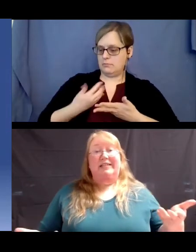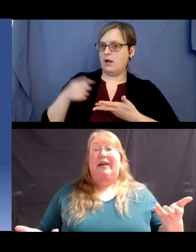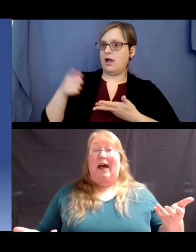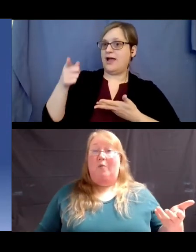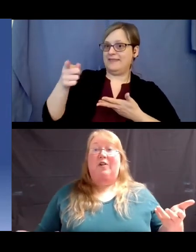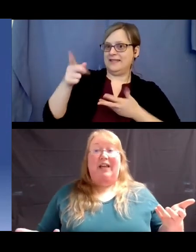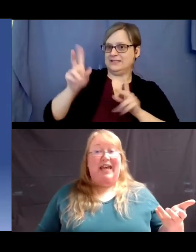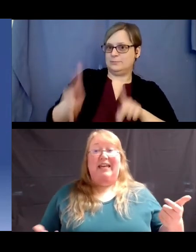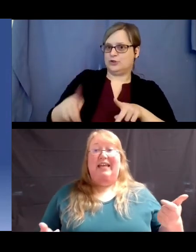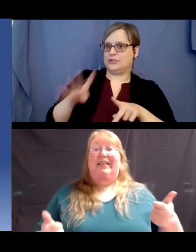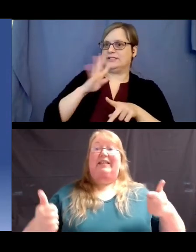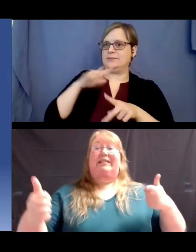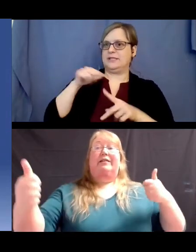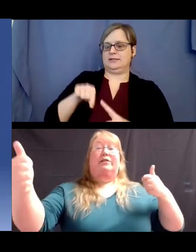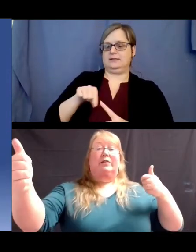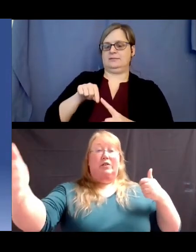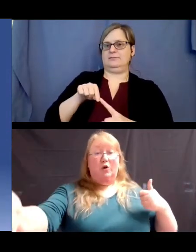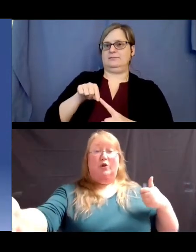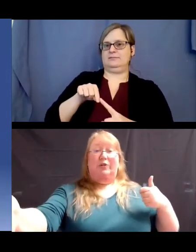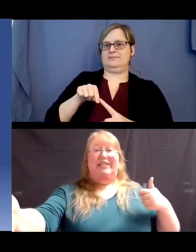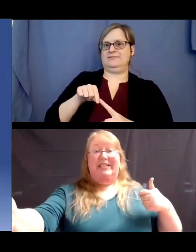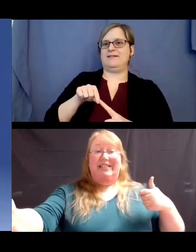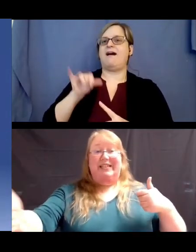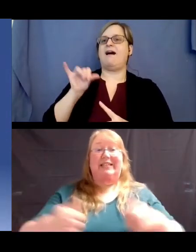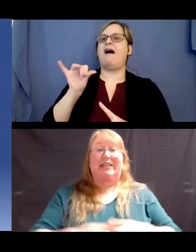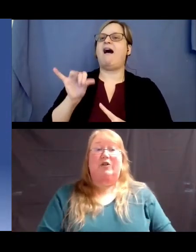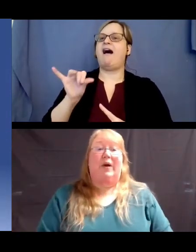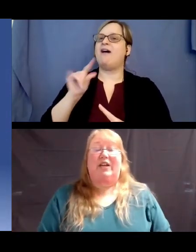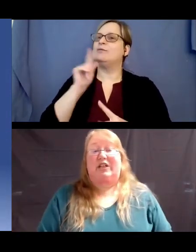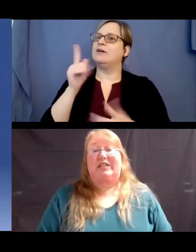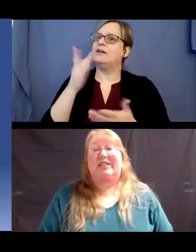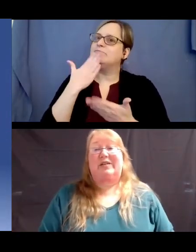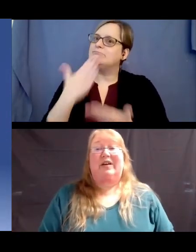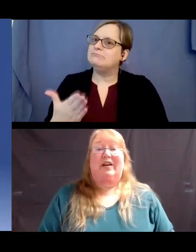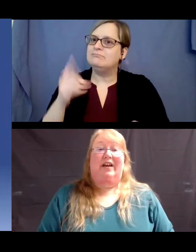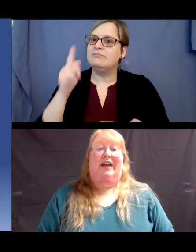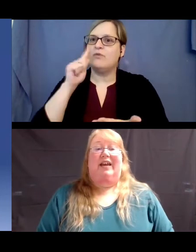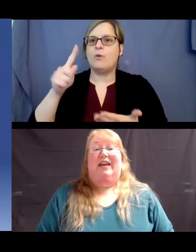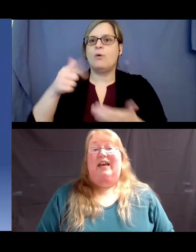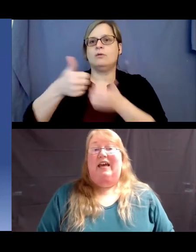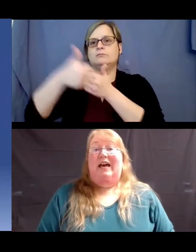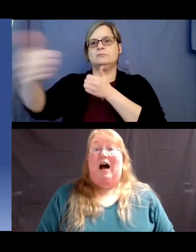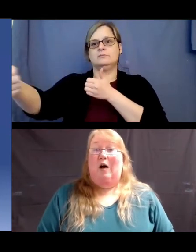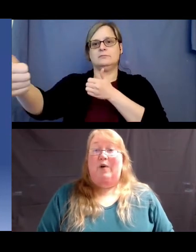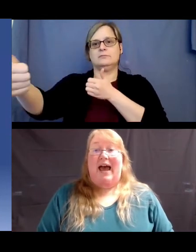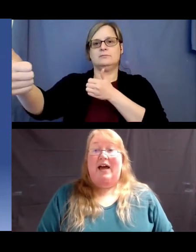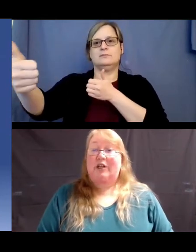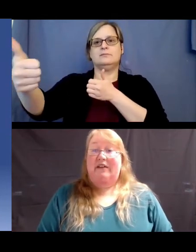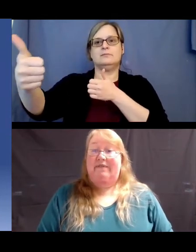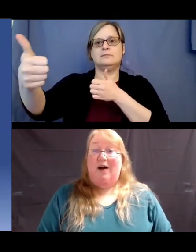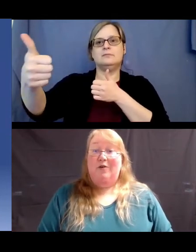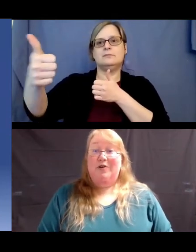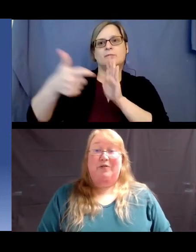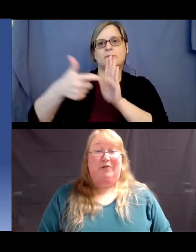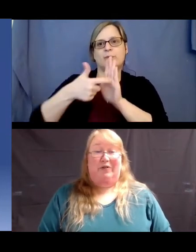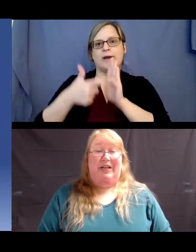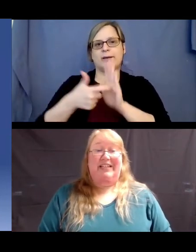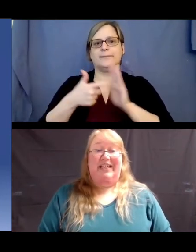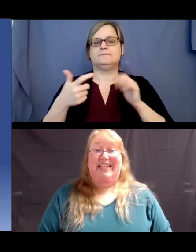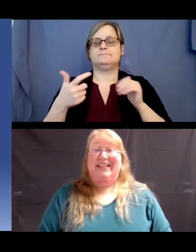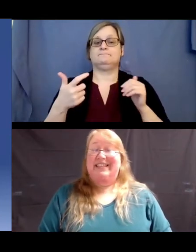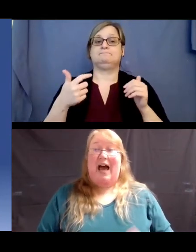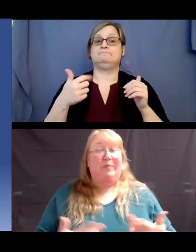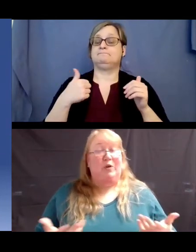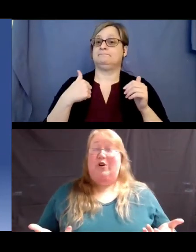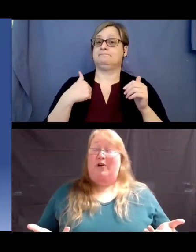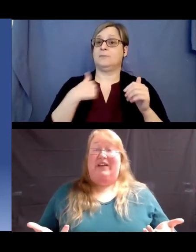This is helpful again in these social distancing situations We actually found in